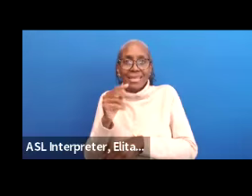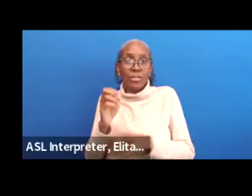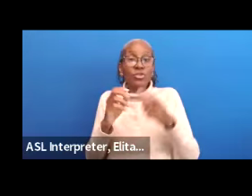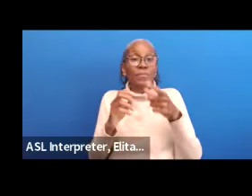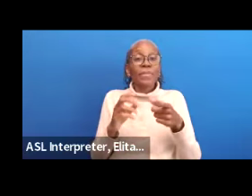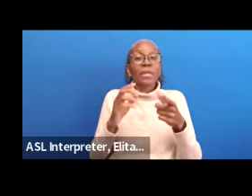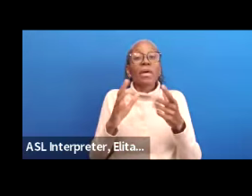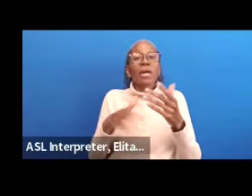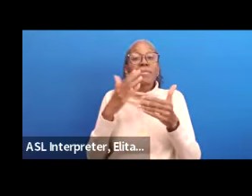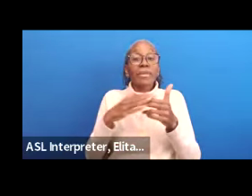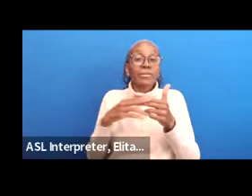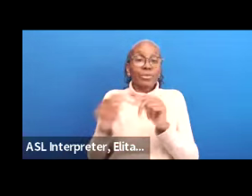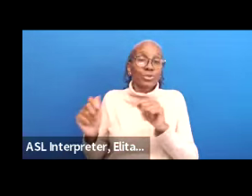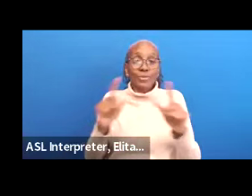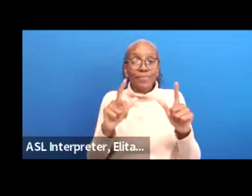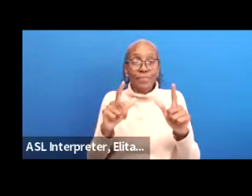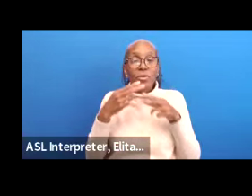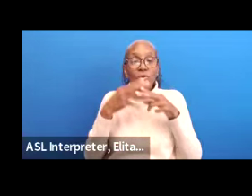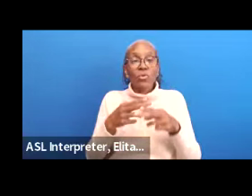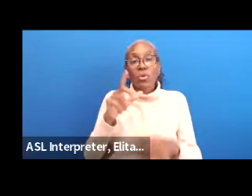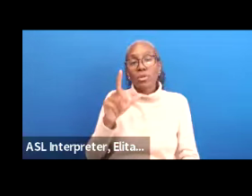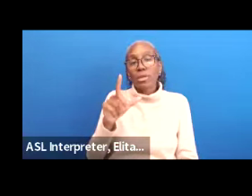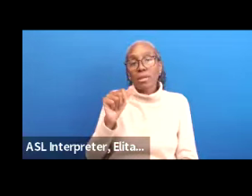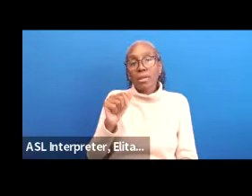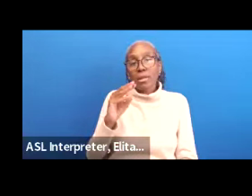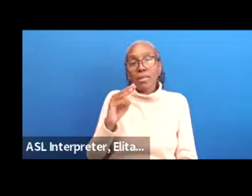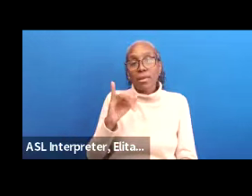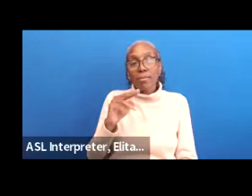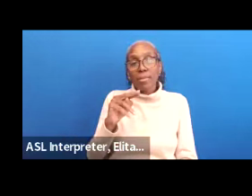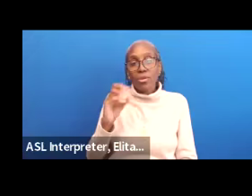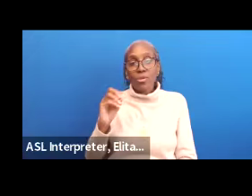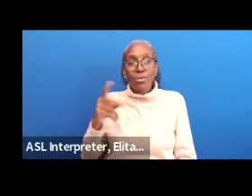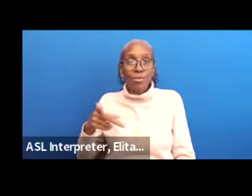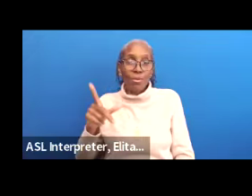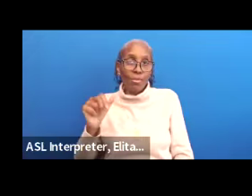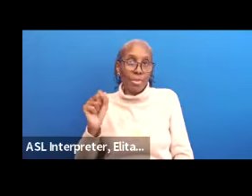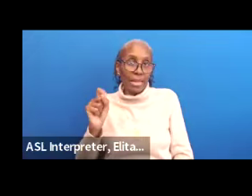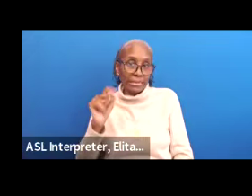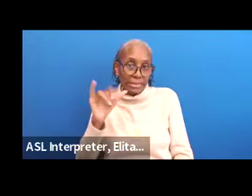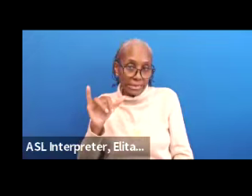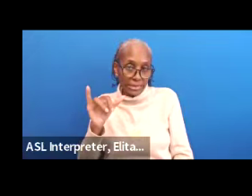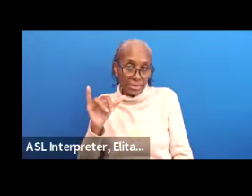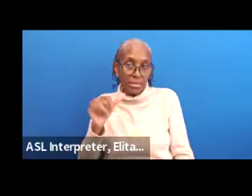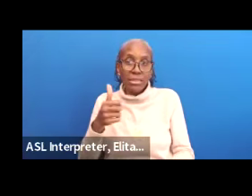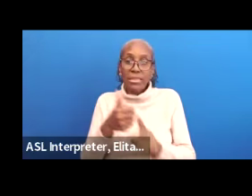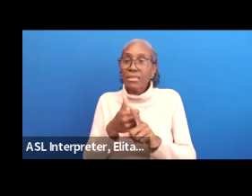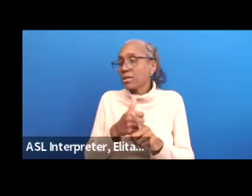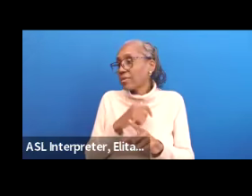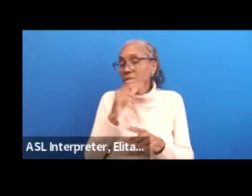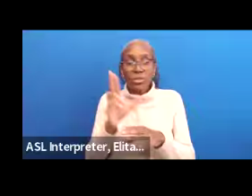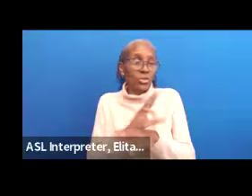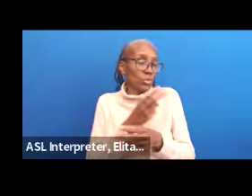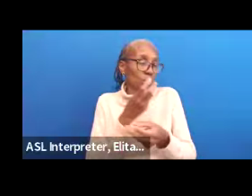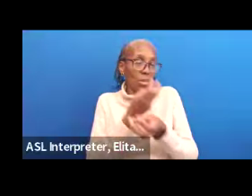this picture is something called a laminoplasty, which instead of taking the